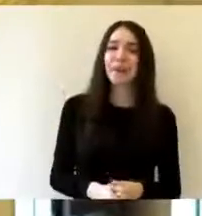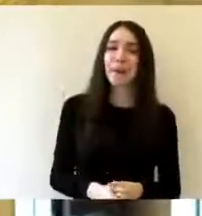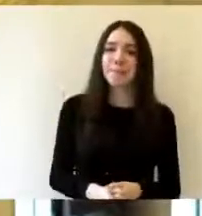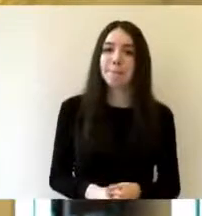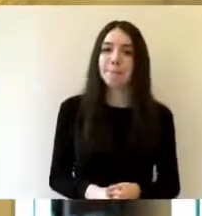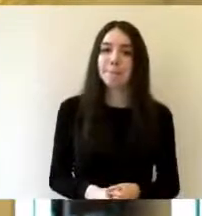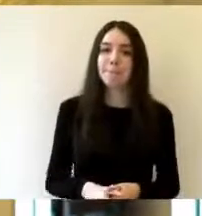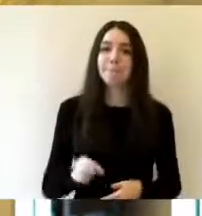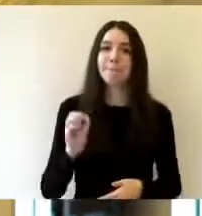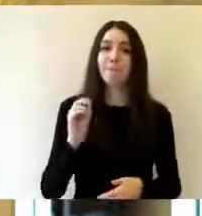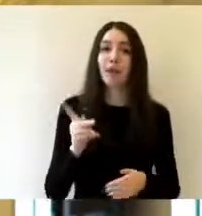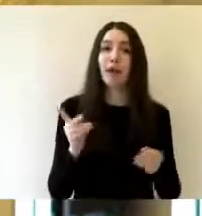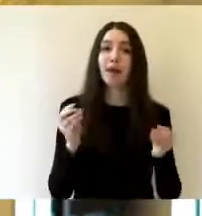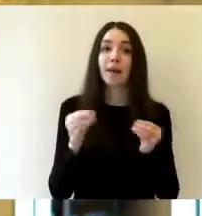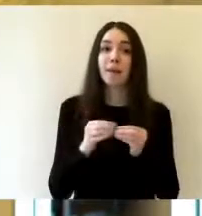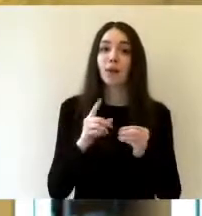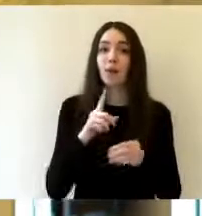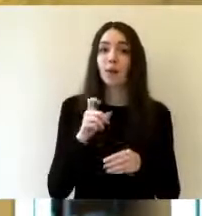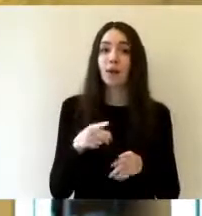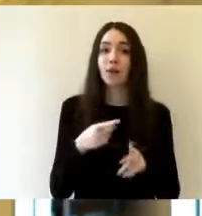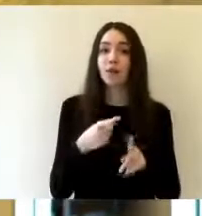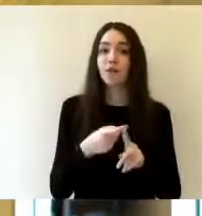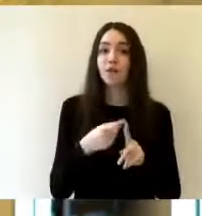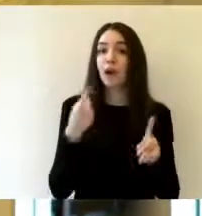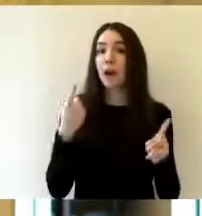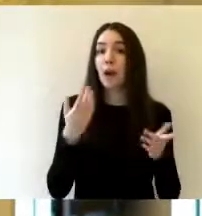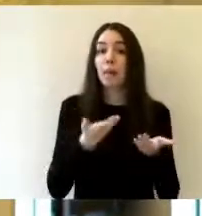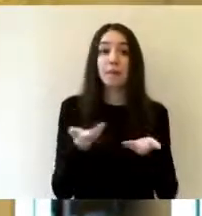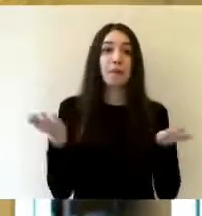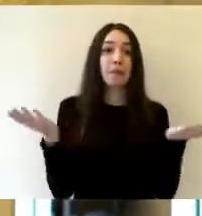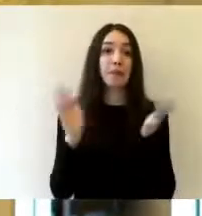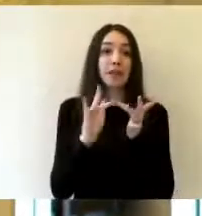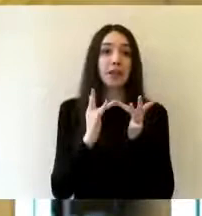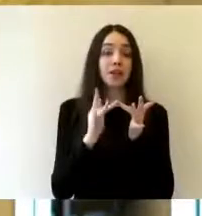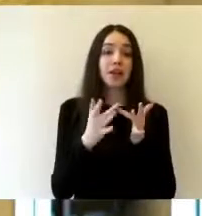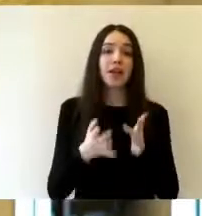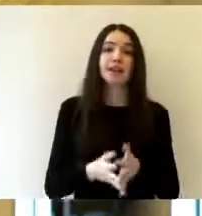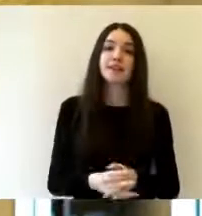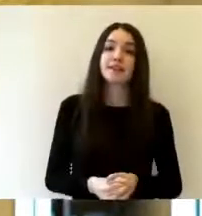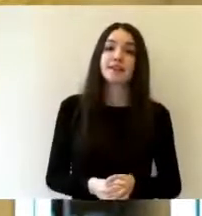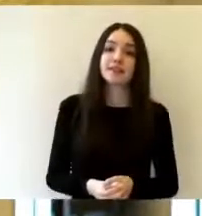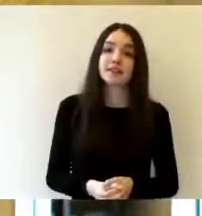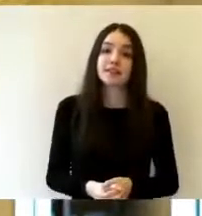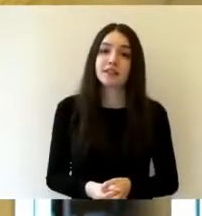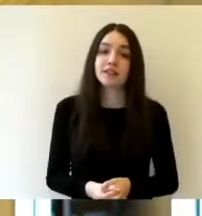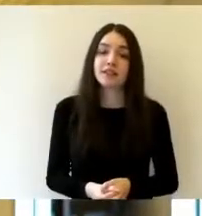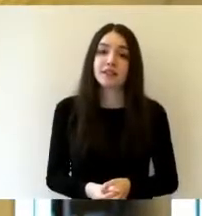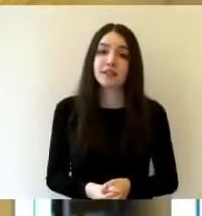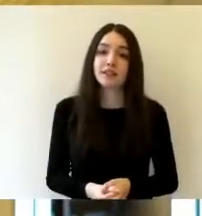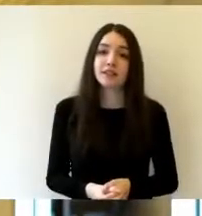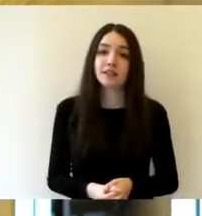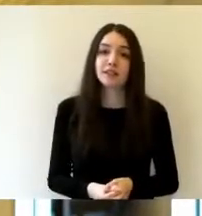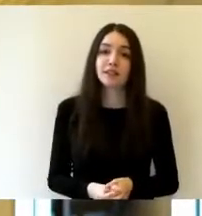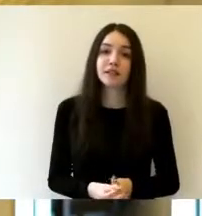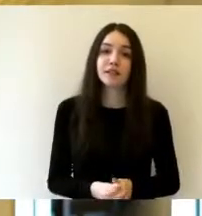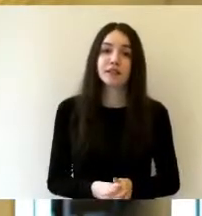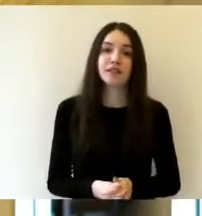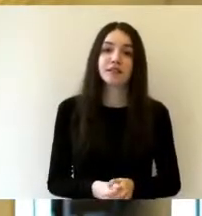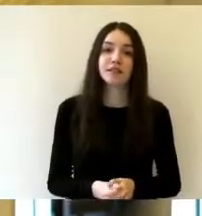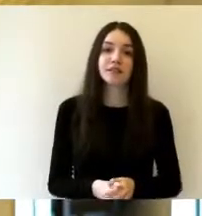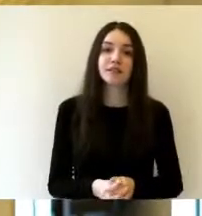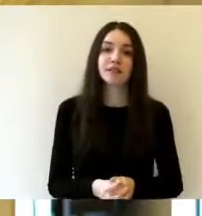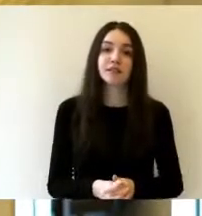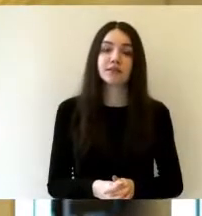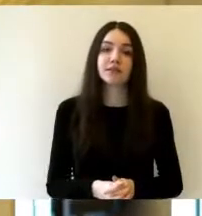All right, we have some more questions from the internet. So Hike over on YouTube said, do you